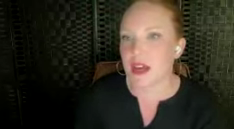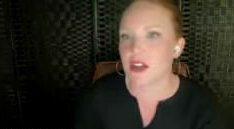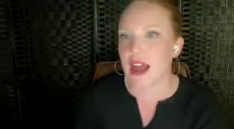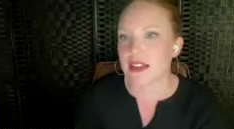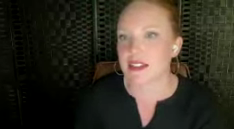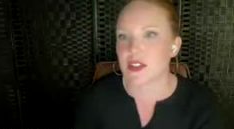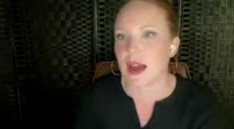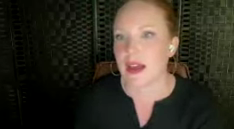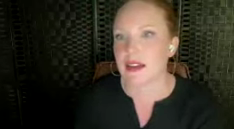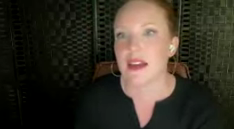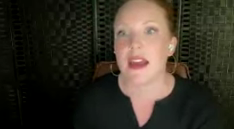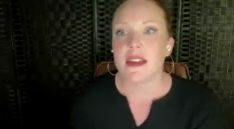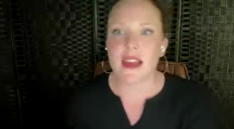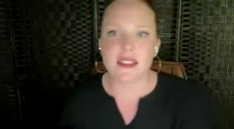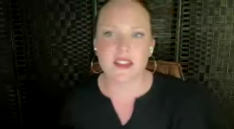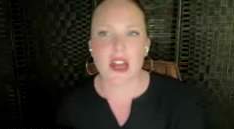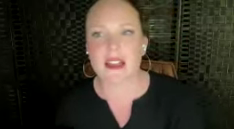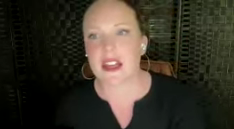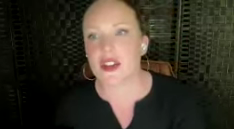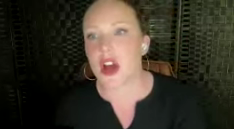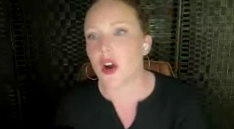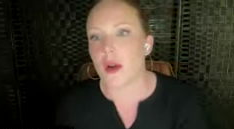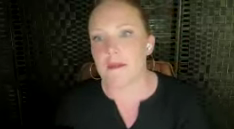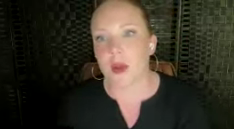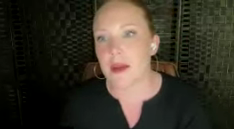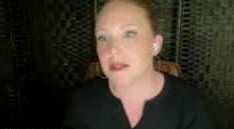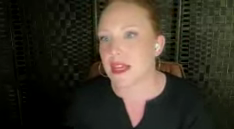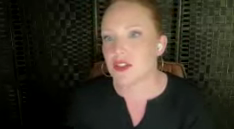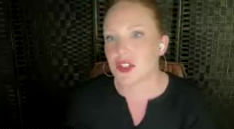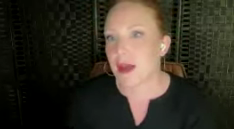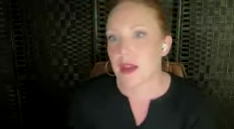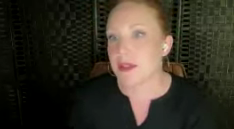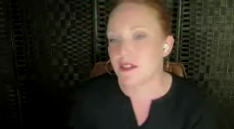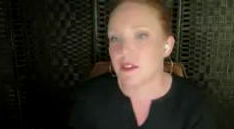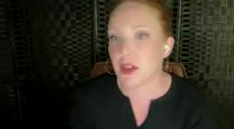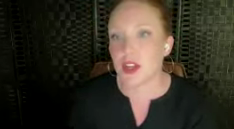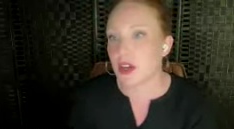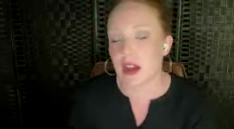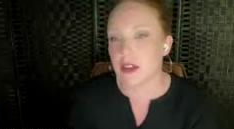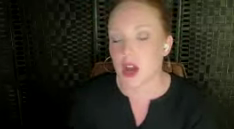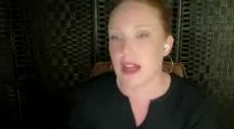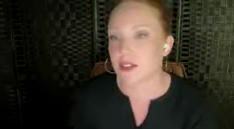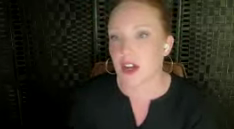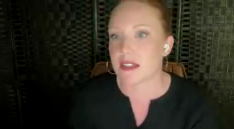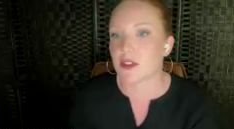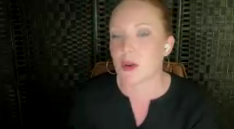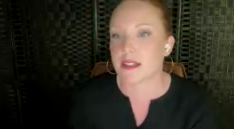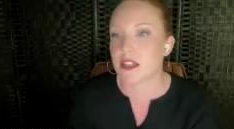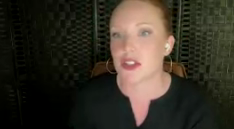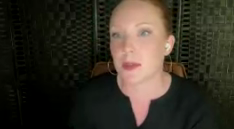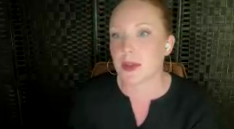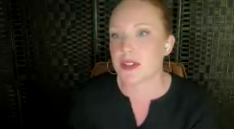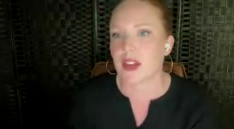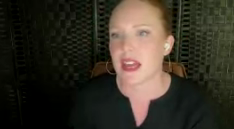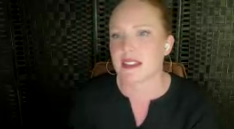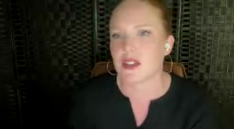I wanted to see what kind of access you had. Yeah, this is Jacqueline. No, and when I was mainstream, I wasn't familiar, you know, as far as